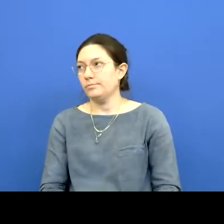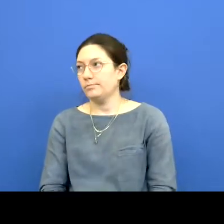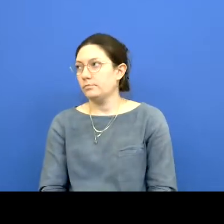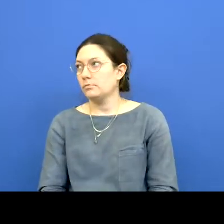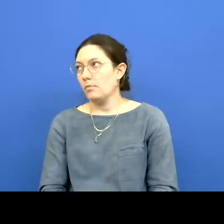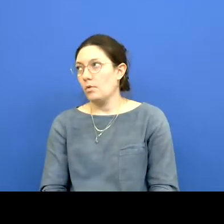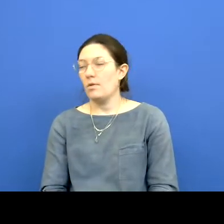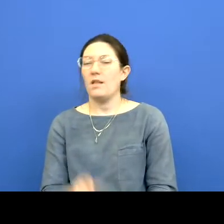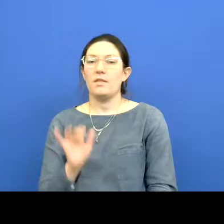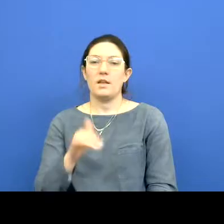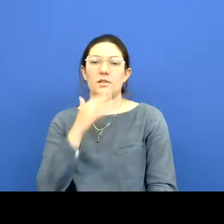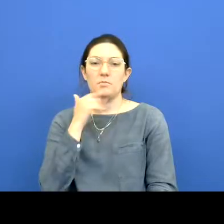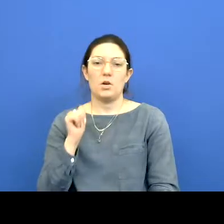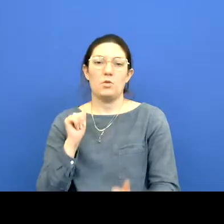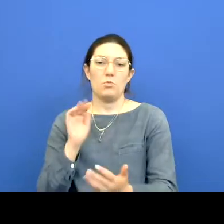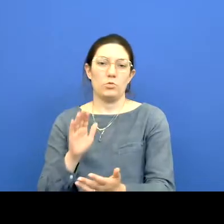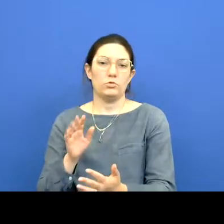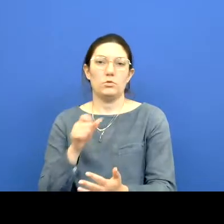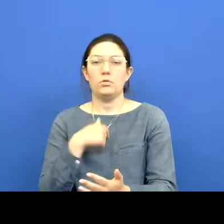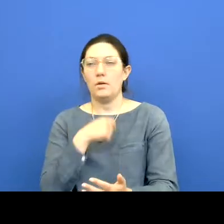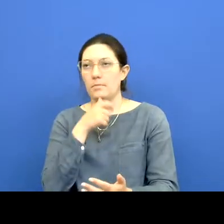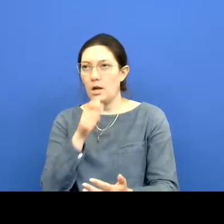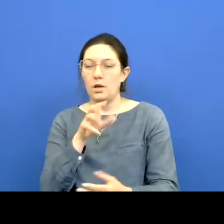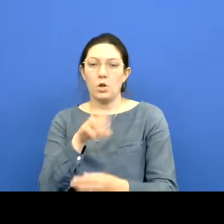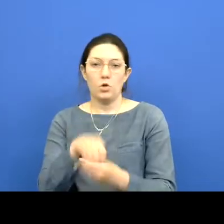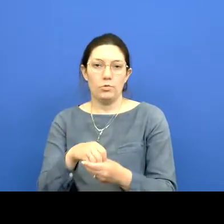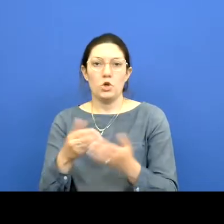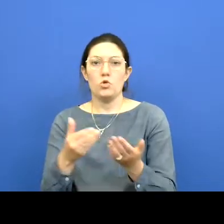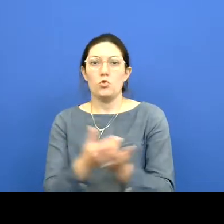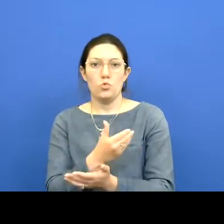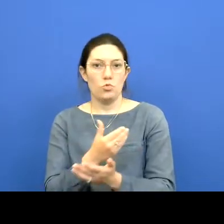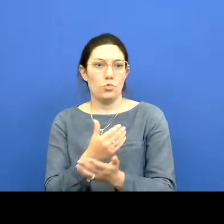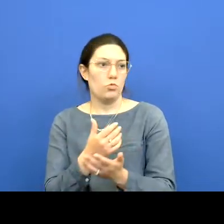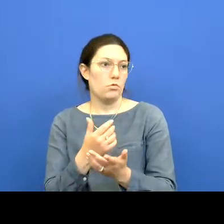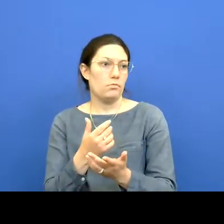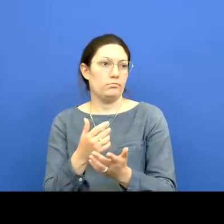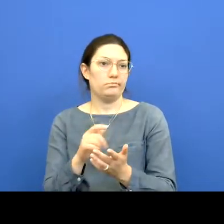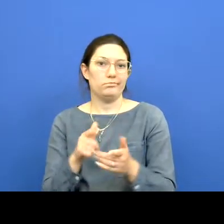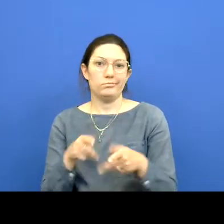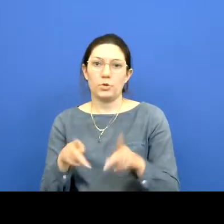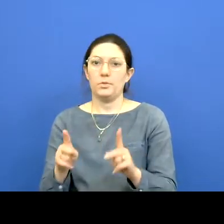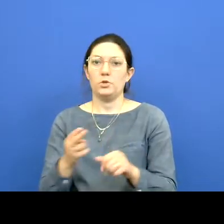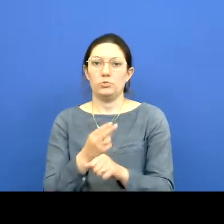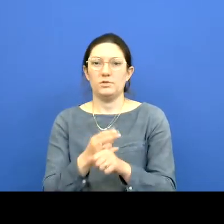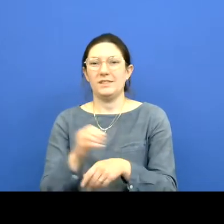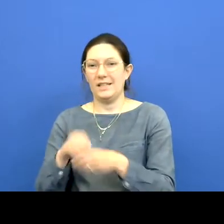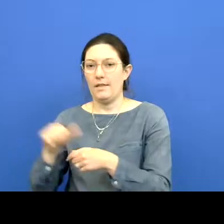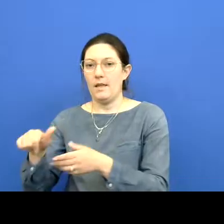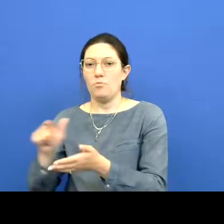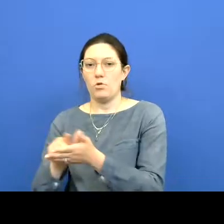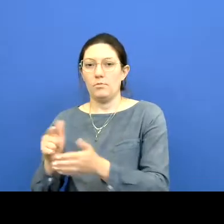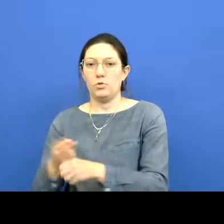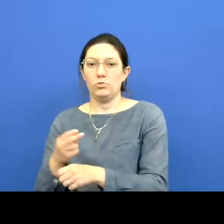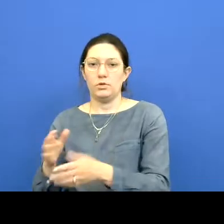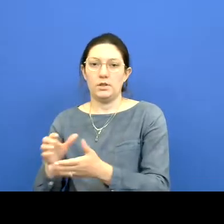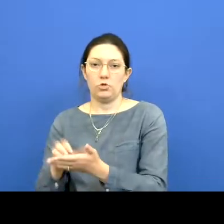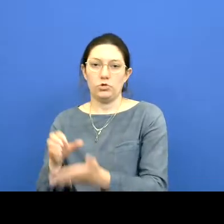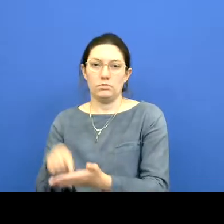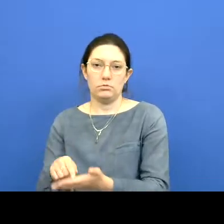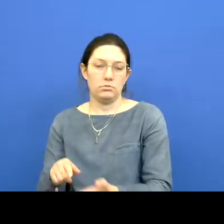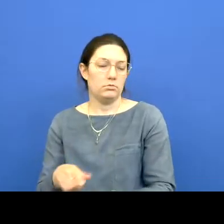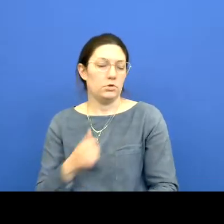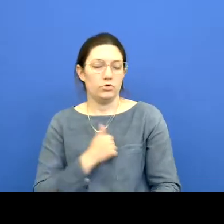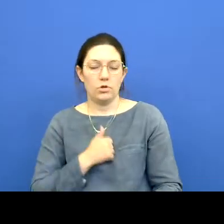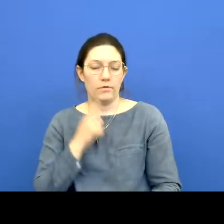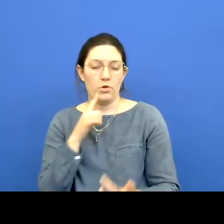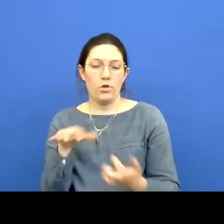That is the better way to do it. So I am not including new permitted uses in the prohibited use section. And sorry for,